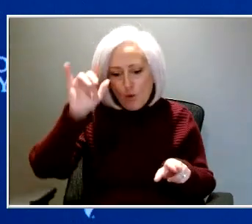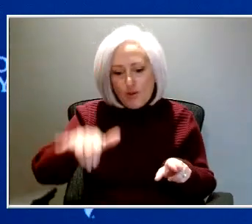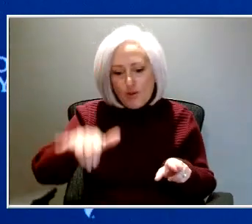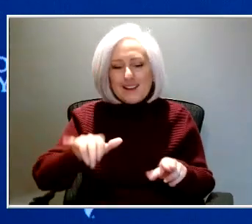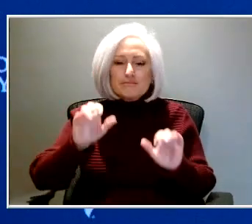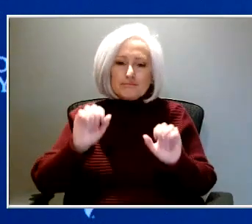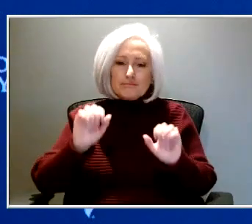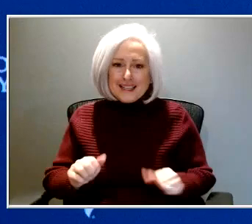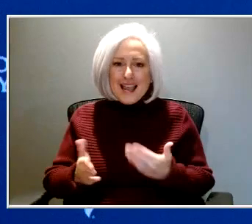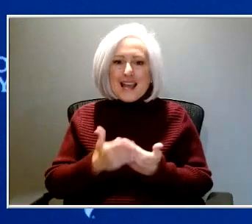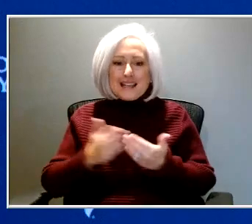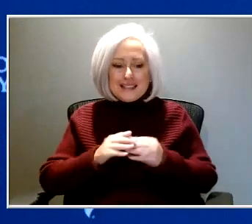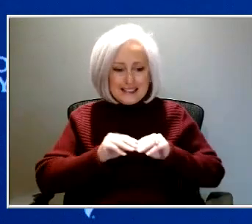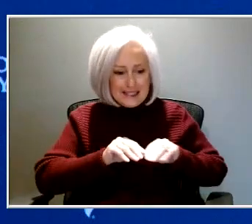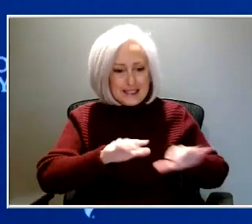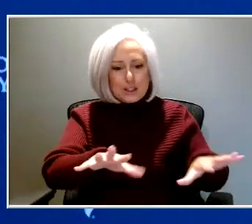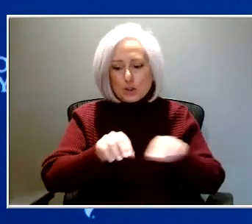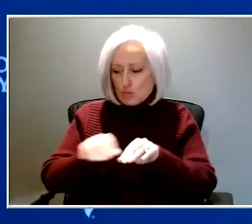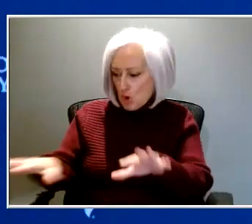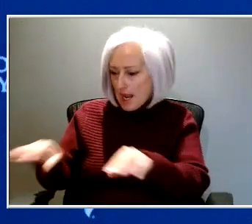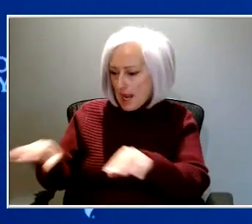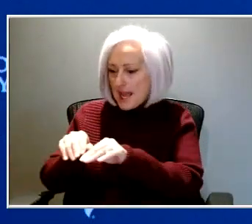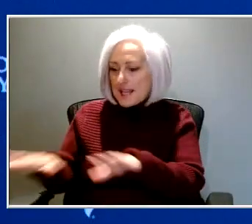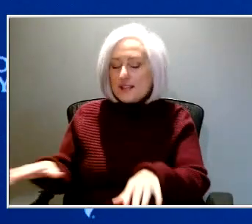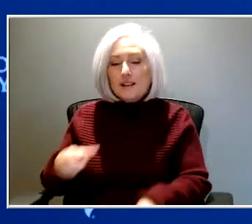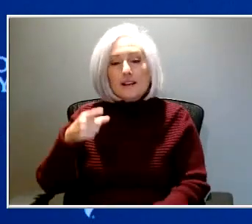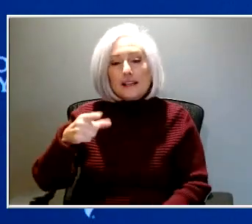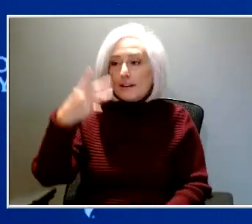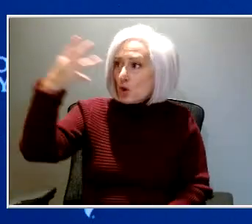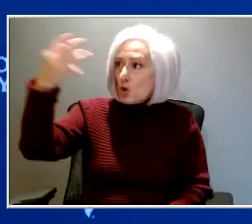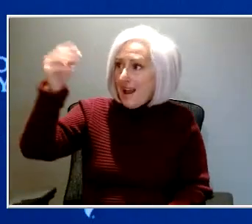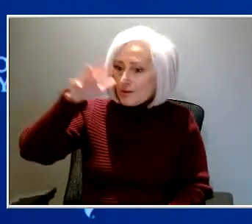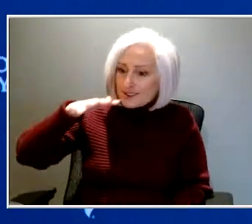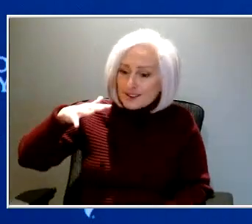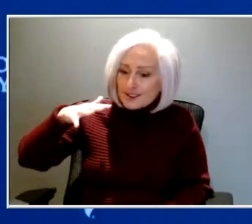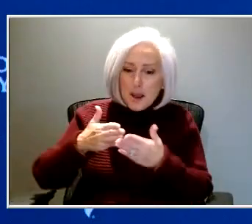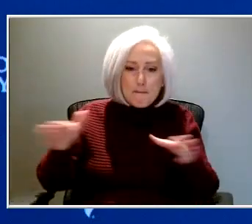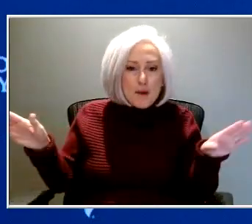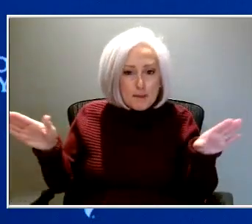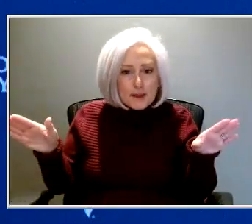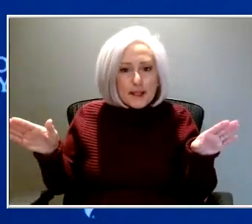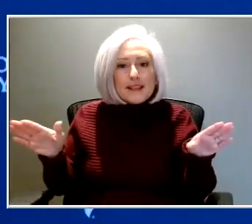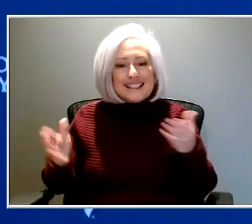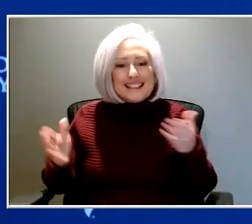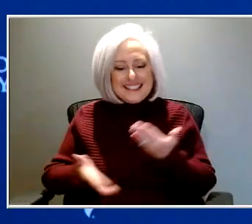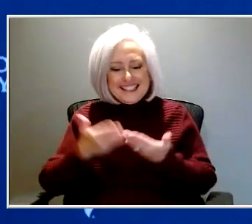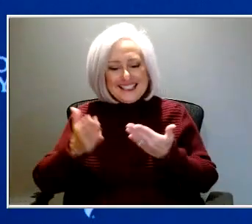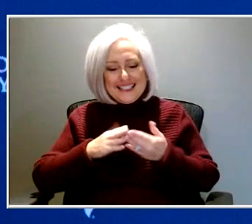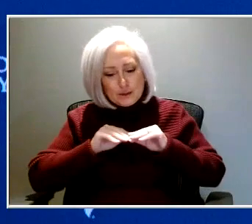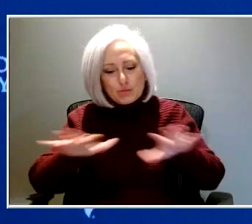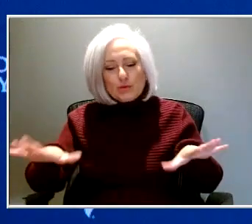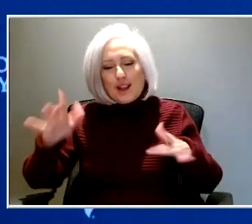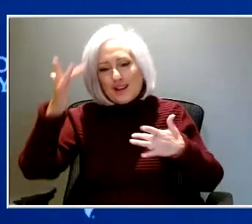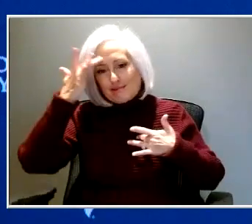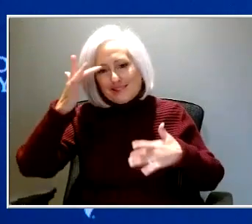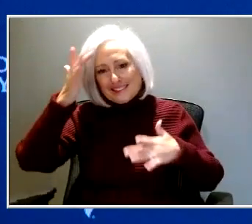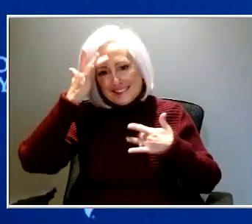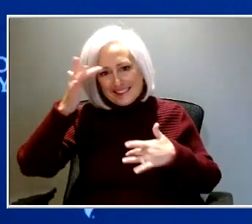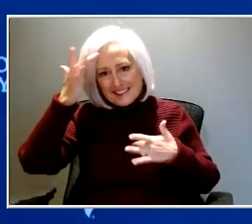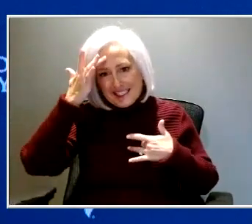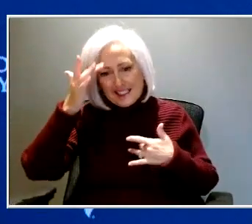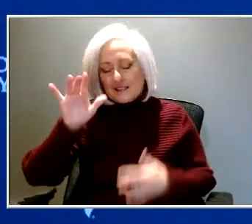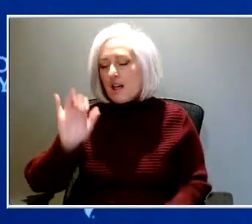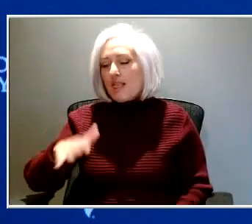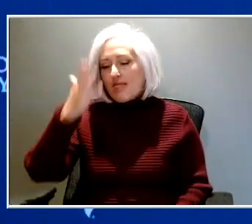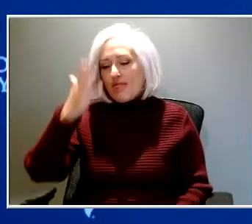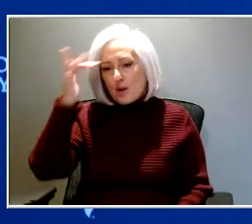if you're out in public, it is very easy to spread these diseases. But this is why Dr. Stites and I continue to talk